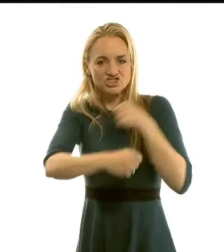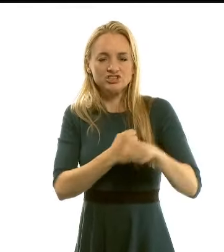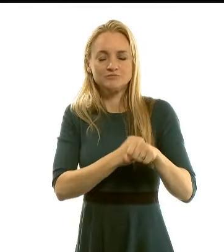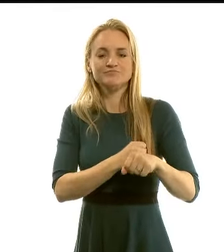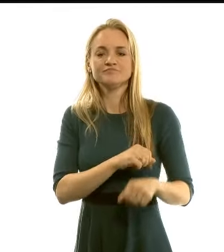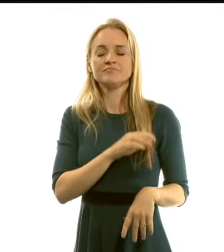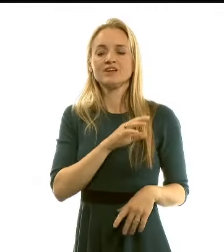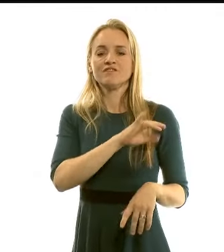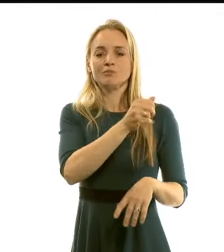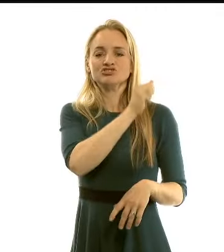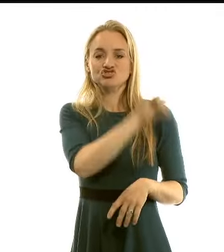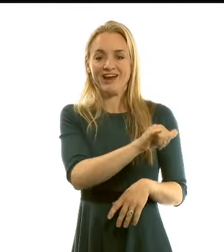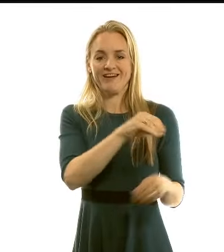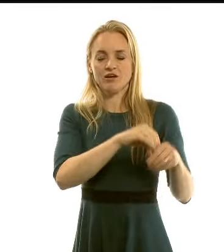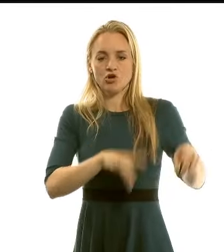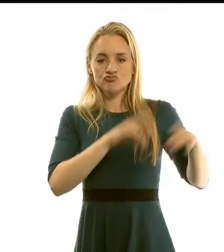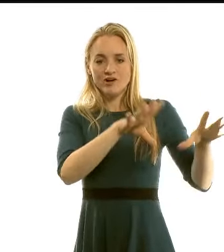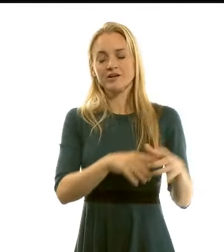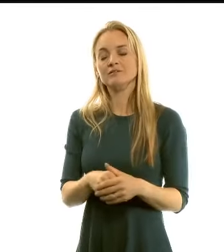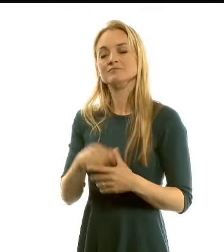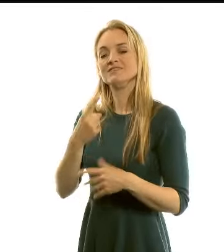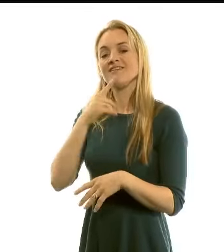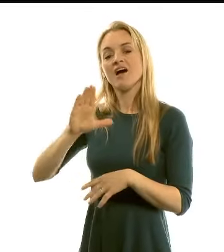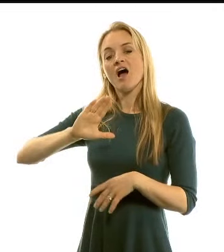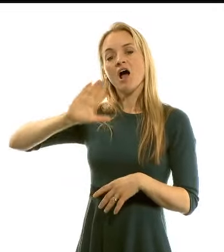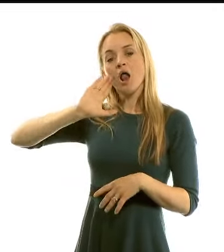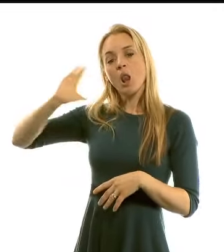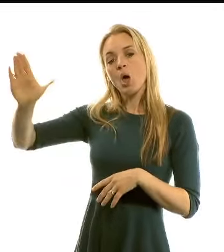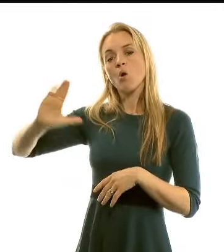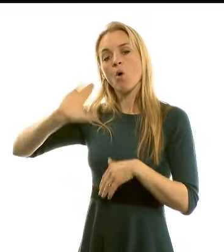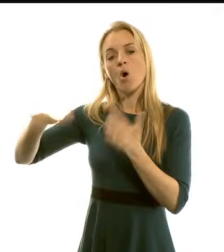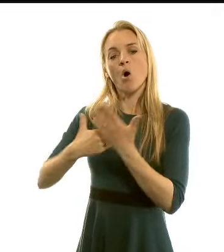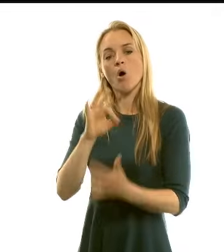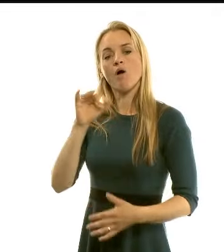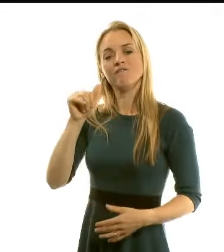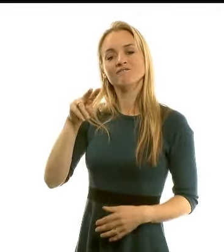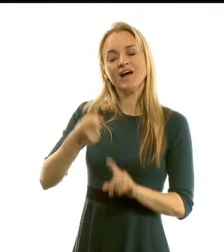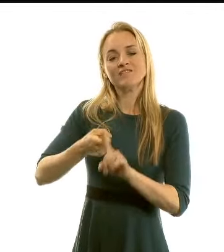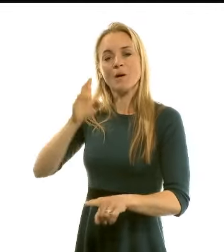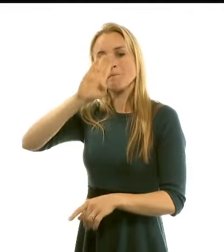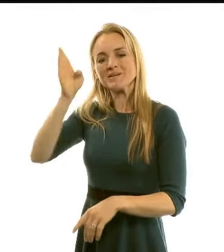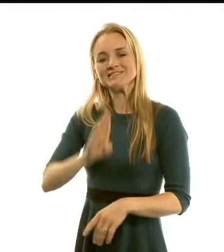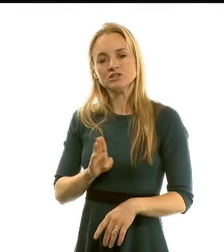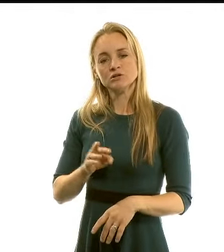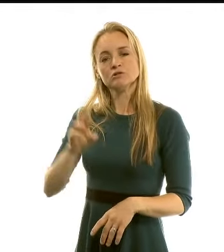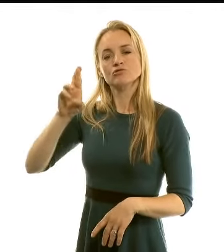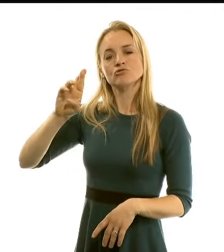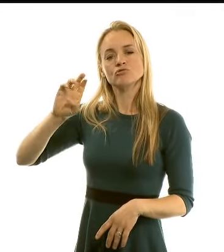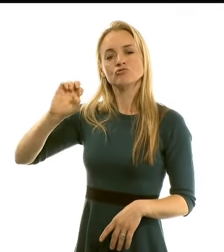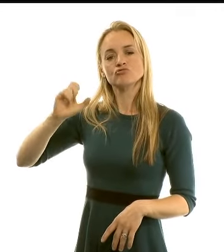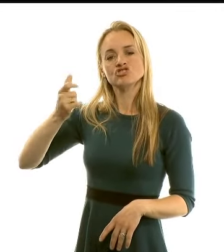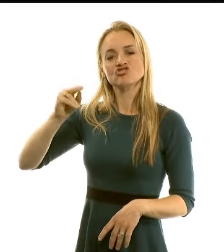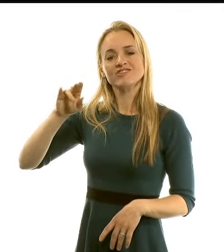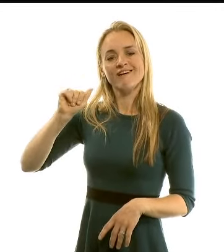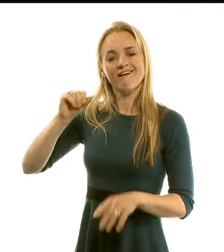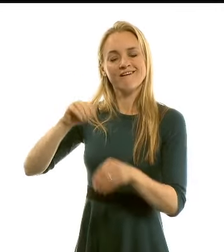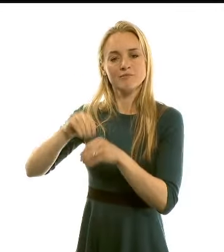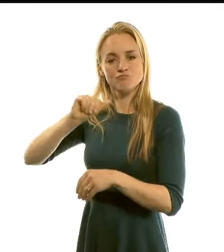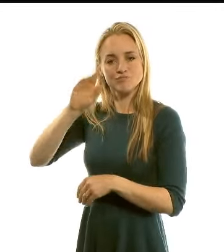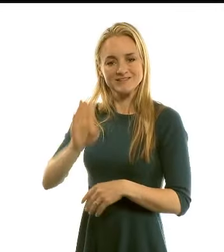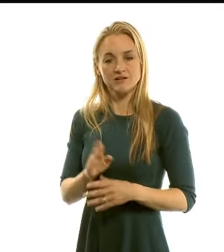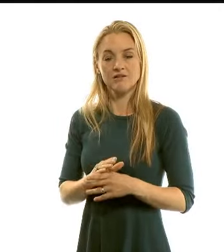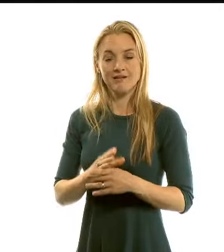say a hello to all the Lego fans from Brazil? We are loving LegoCon. That's from Regina. Big up all the Brazilians. And finally, there's